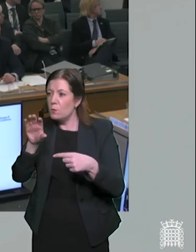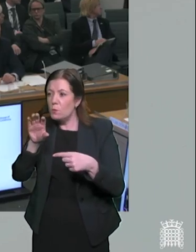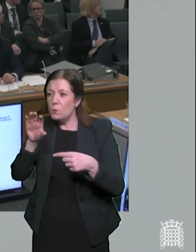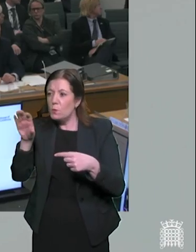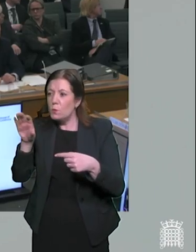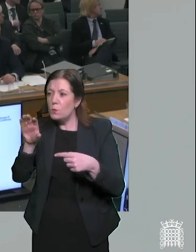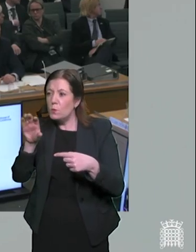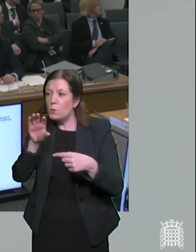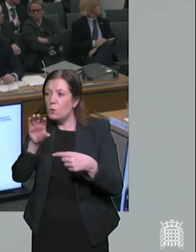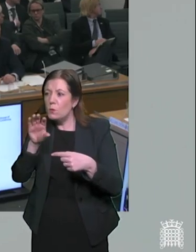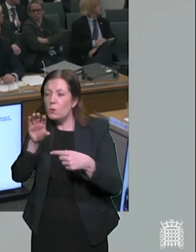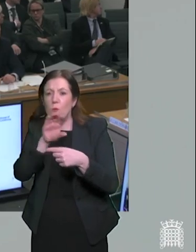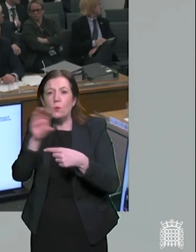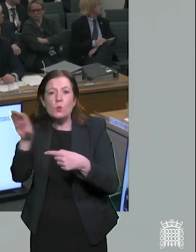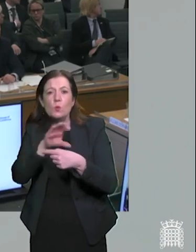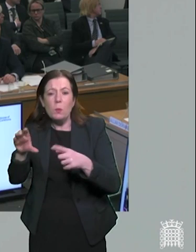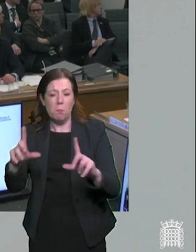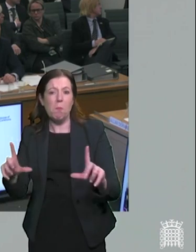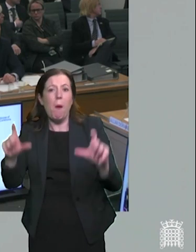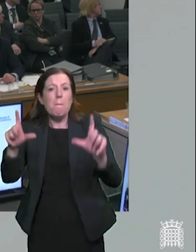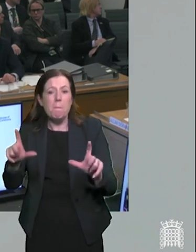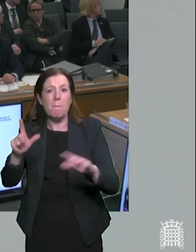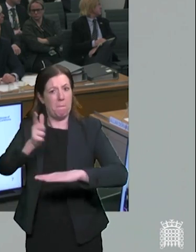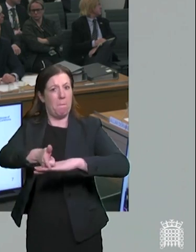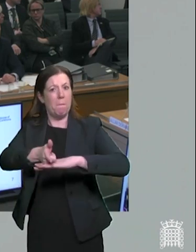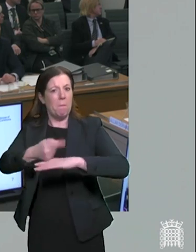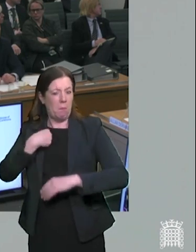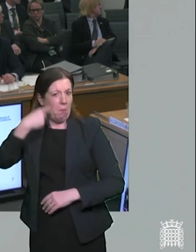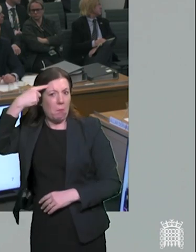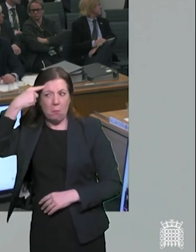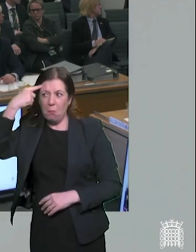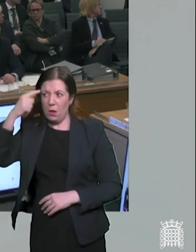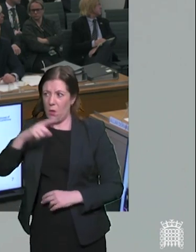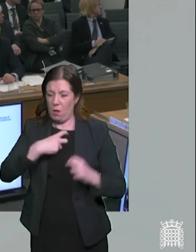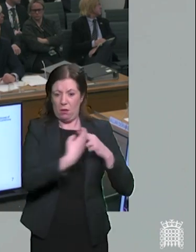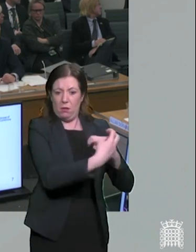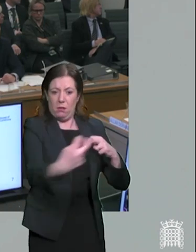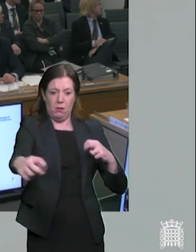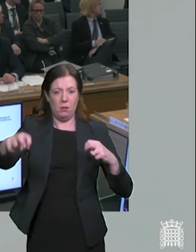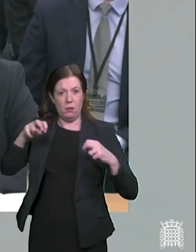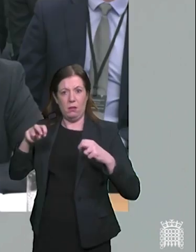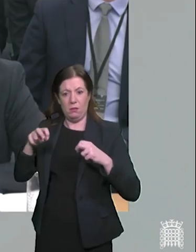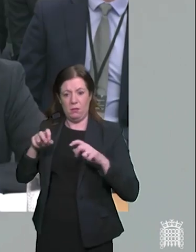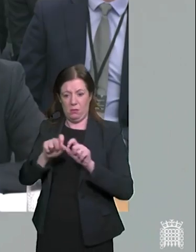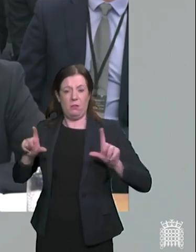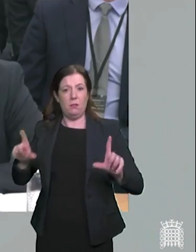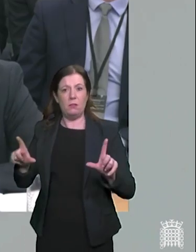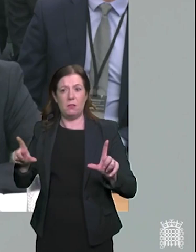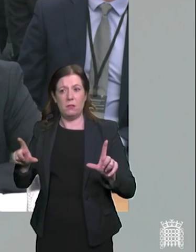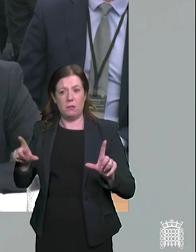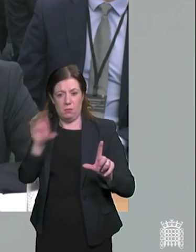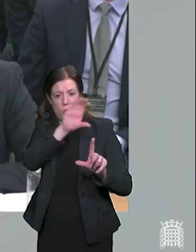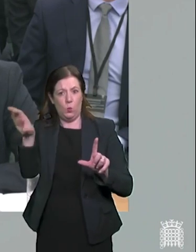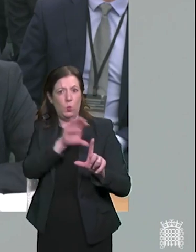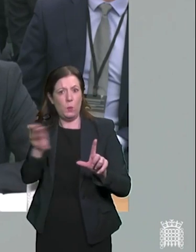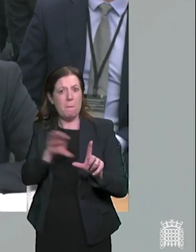a screenshot taken from Zoom, I would guess, because you've got people at this event. A large number of the people were actually on